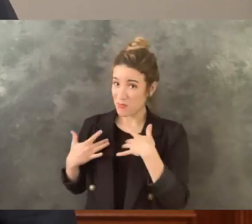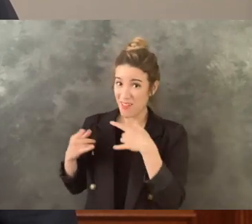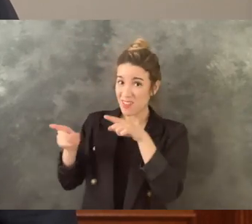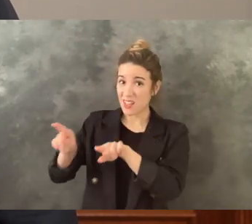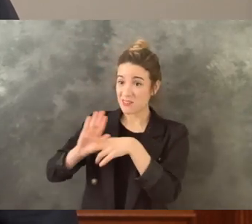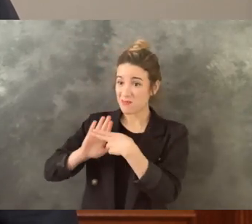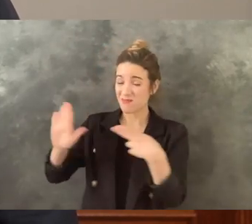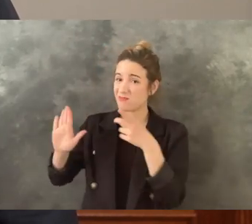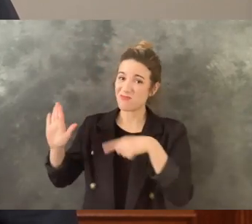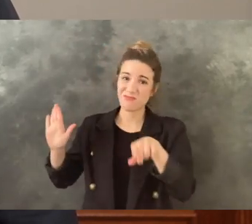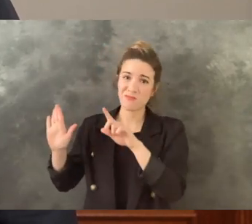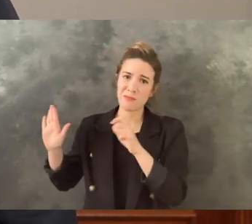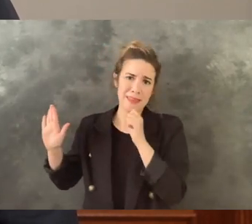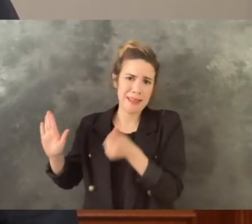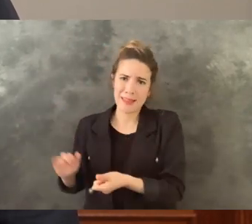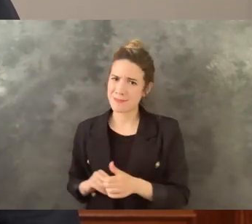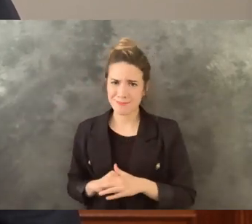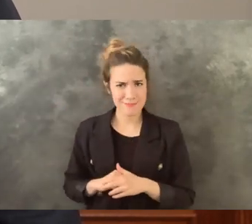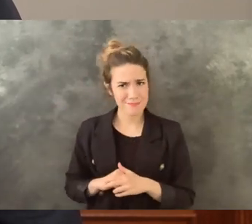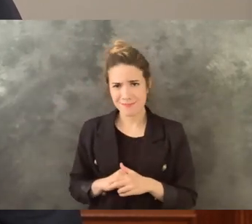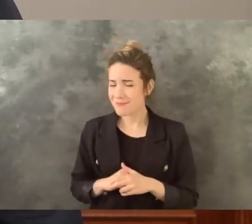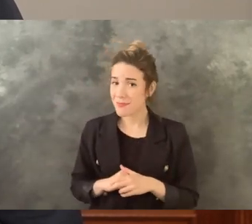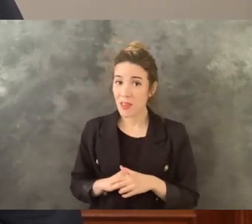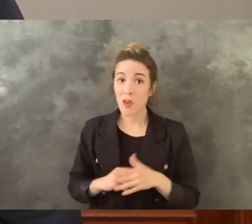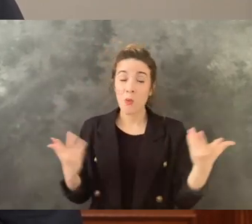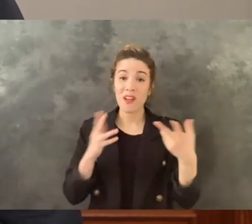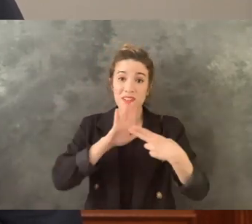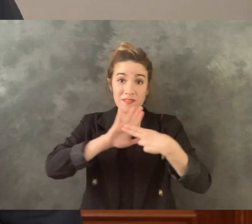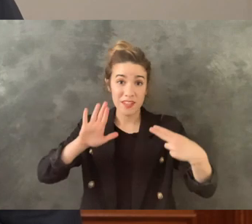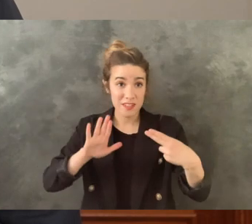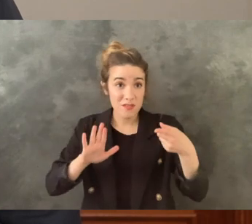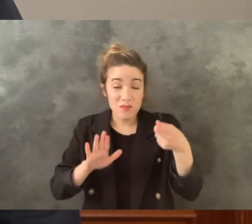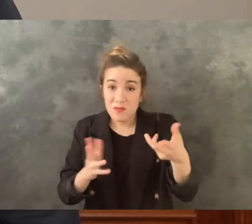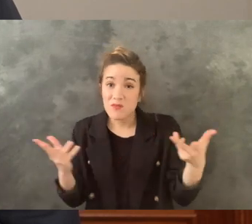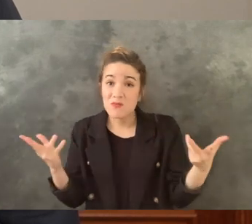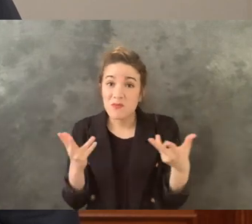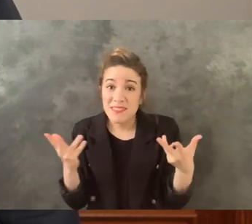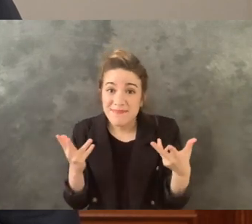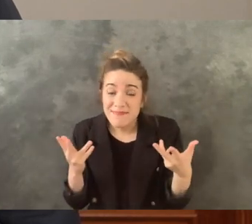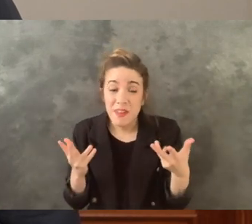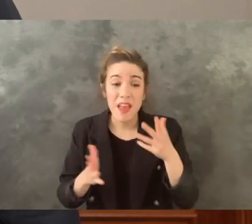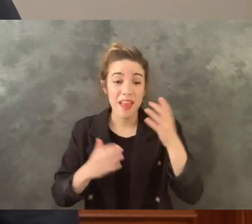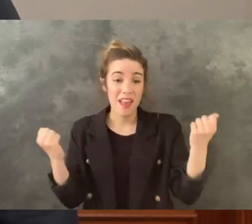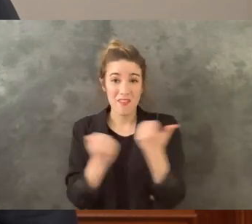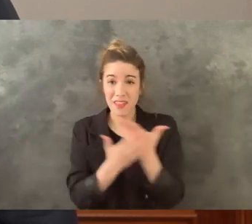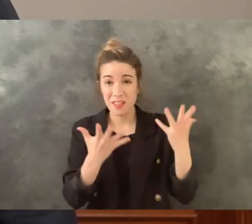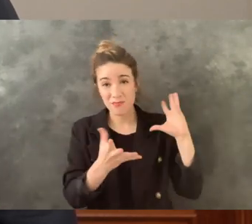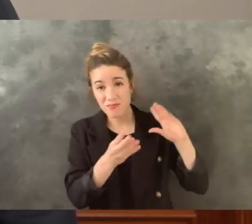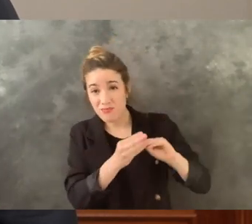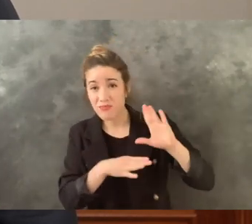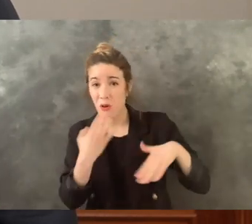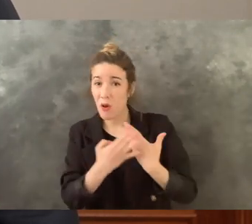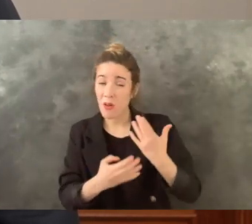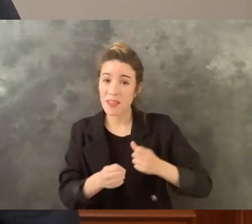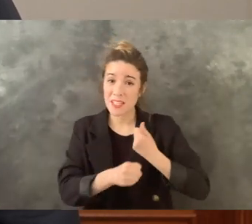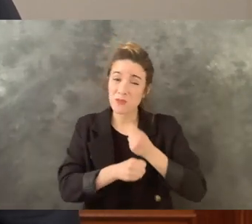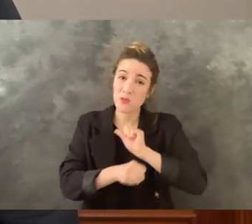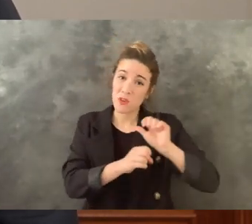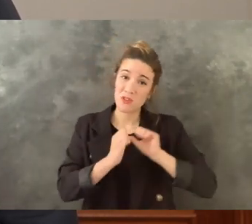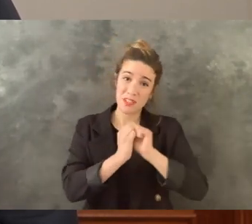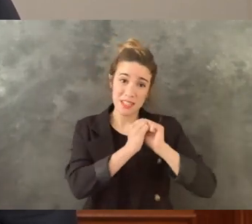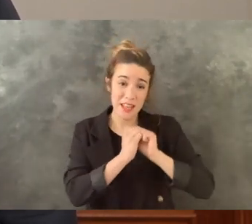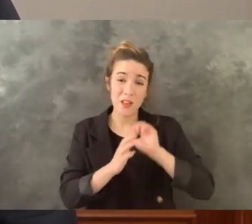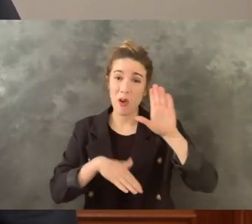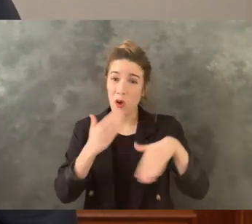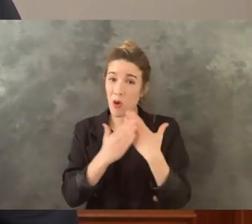are not defined by the events of the last 2.5 months. You are defined and bound together by all the years you have spent together